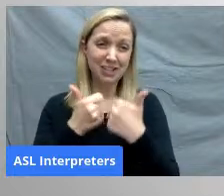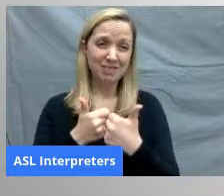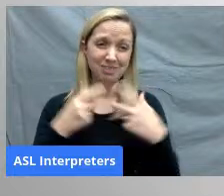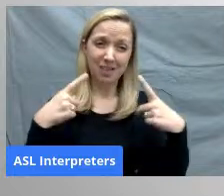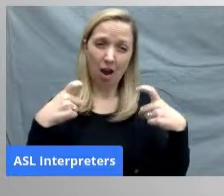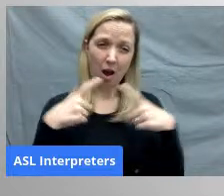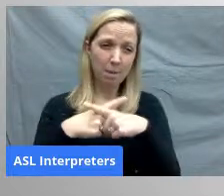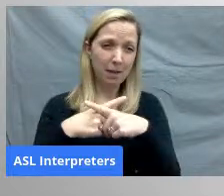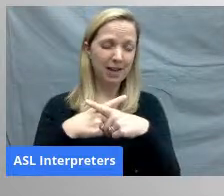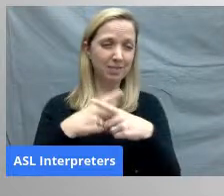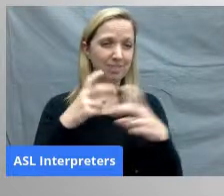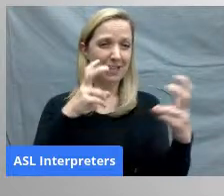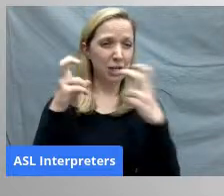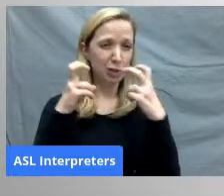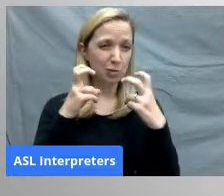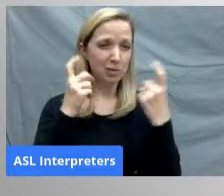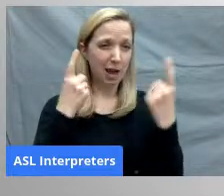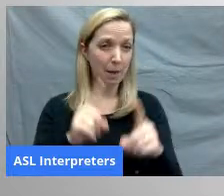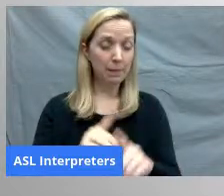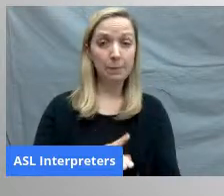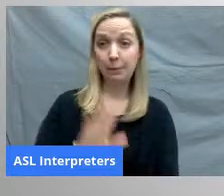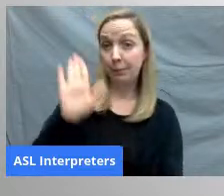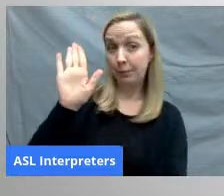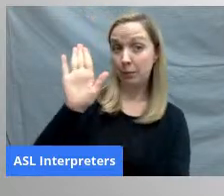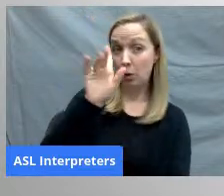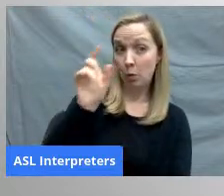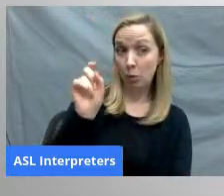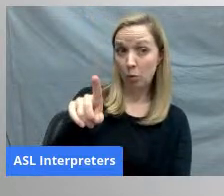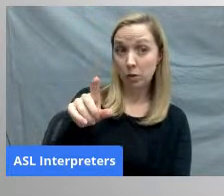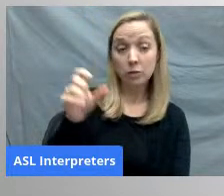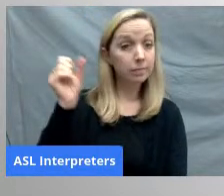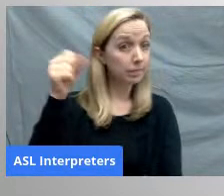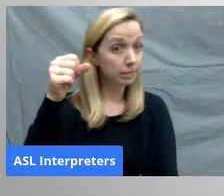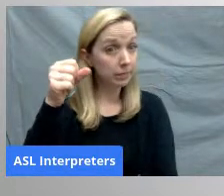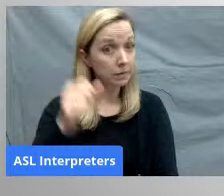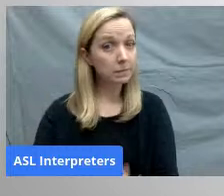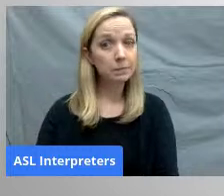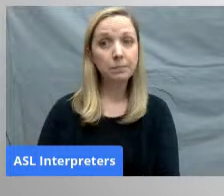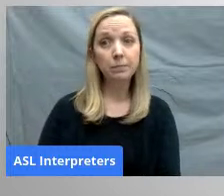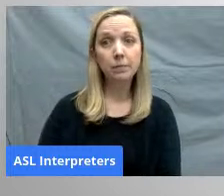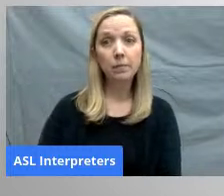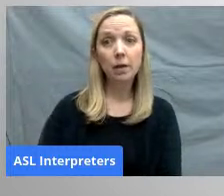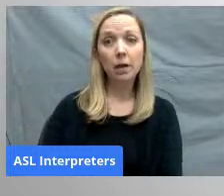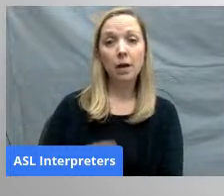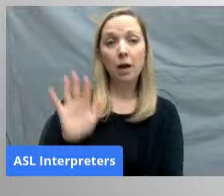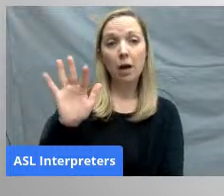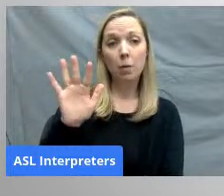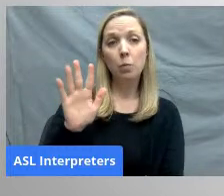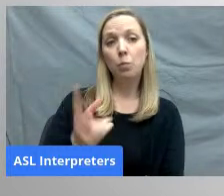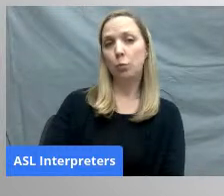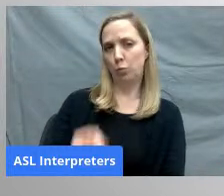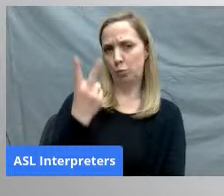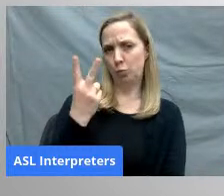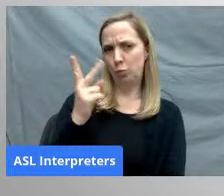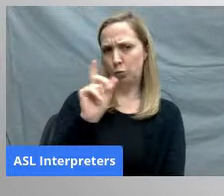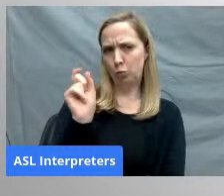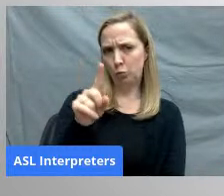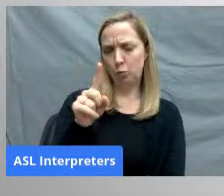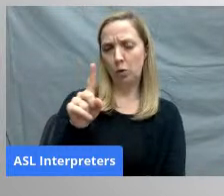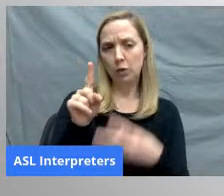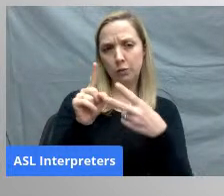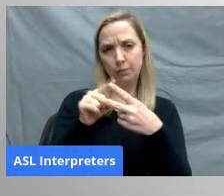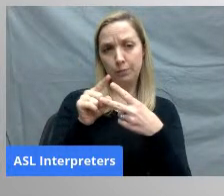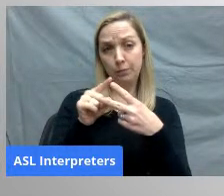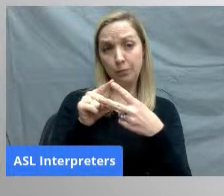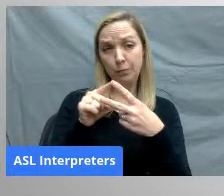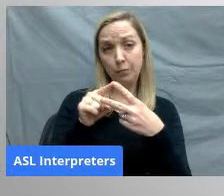have a question. Yes, ma'am. Well, two questions. My first one